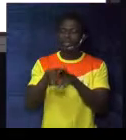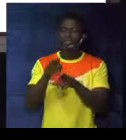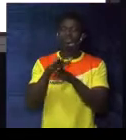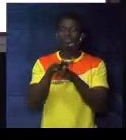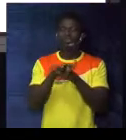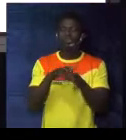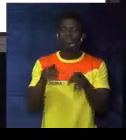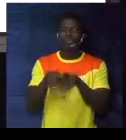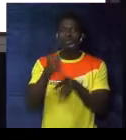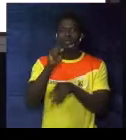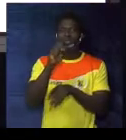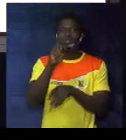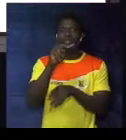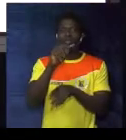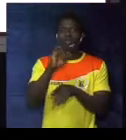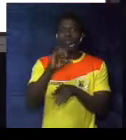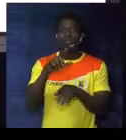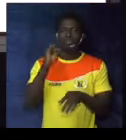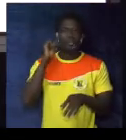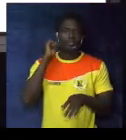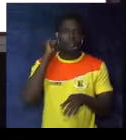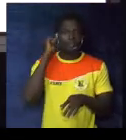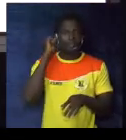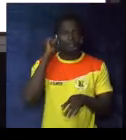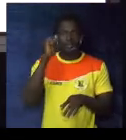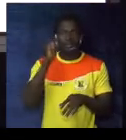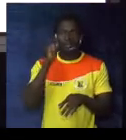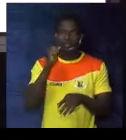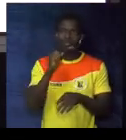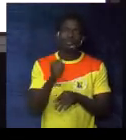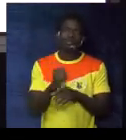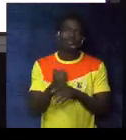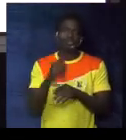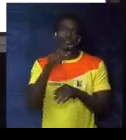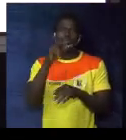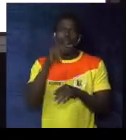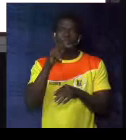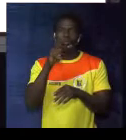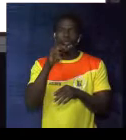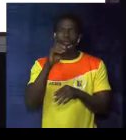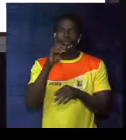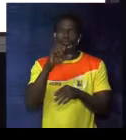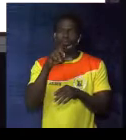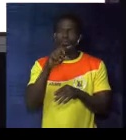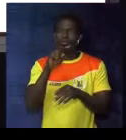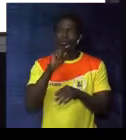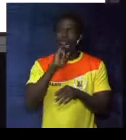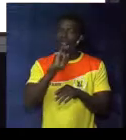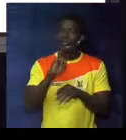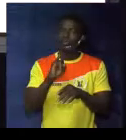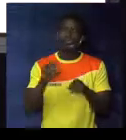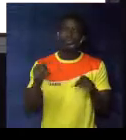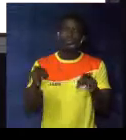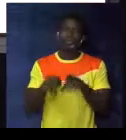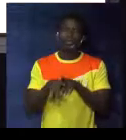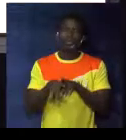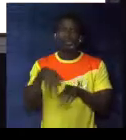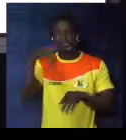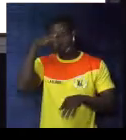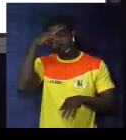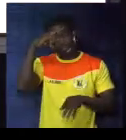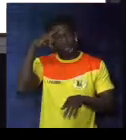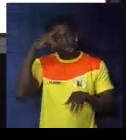snail. His knuckles are as black as coal. His knuckles are